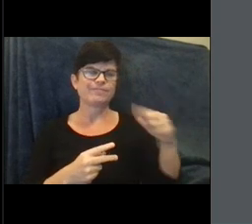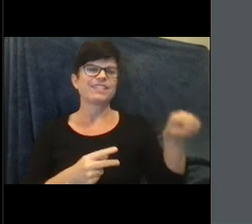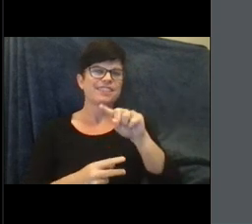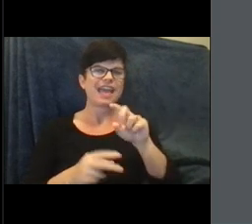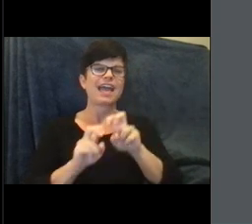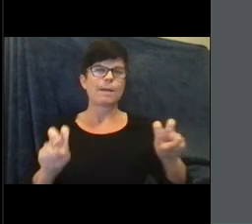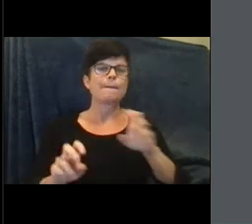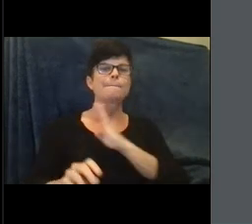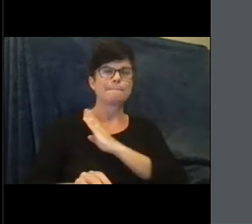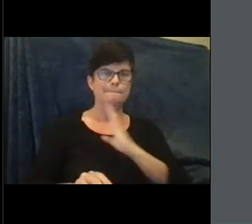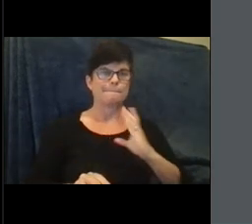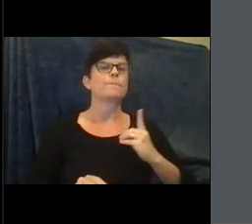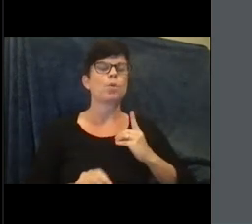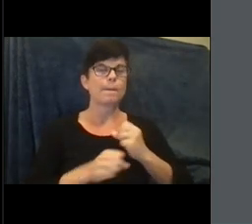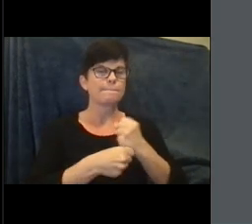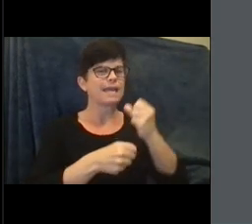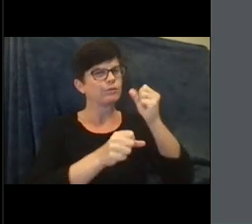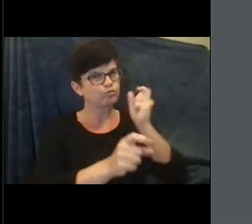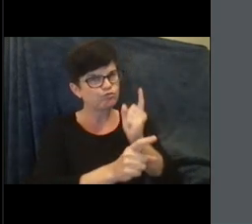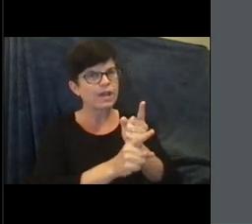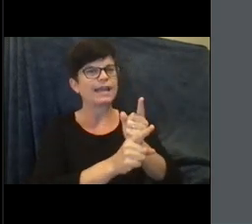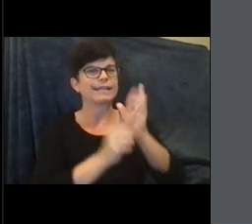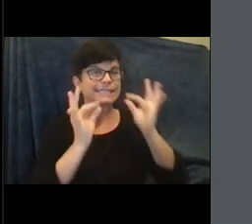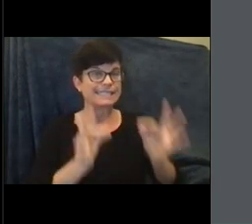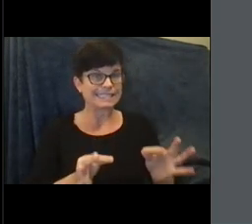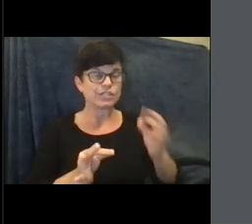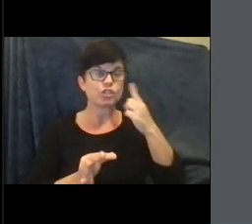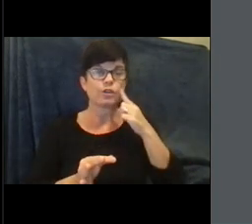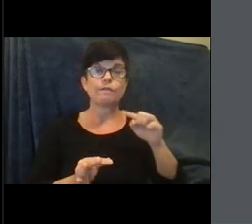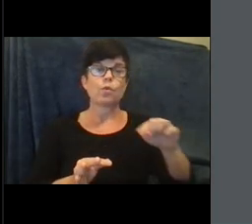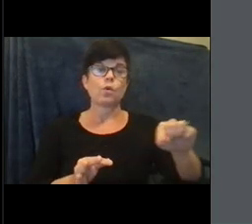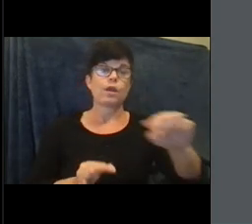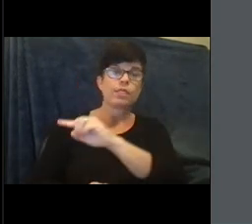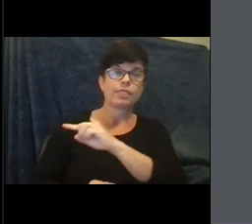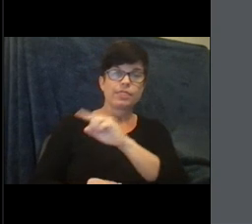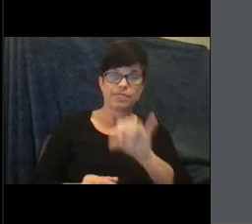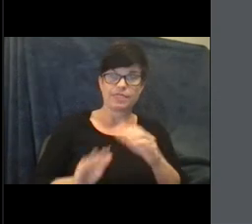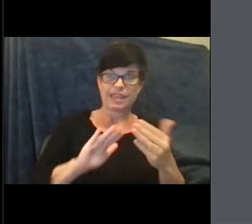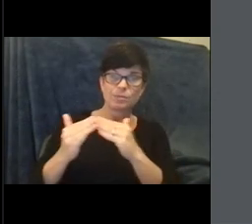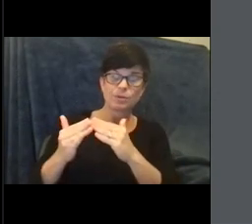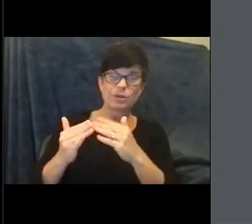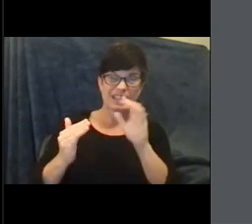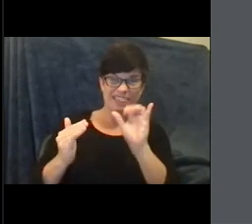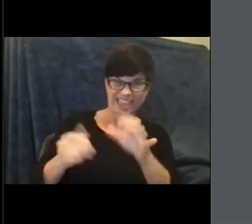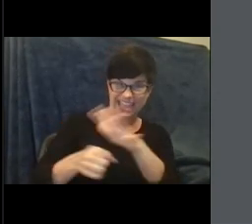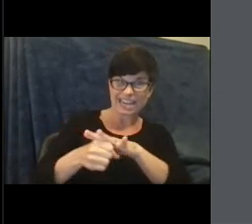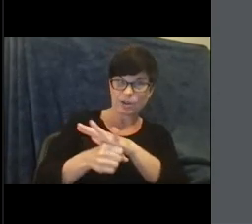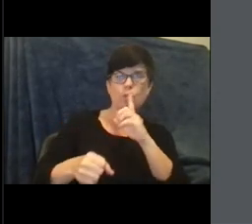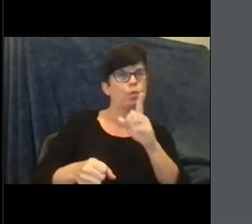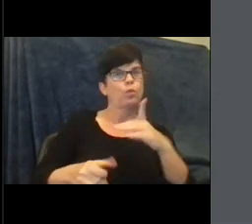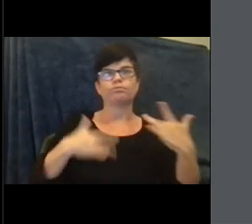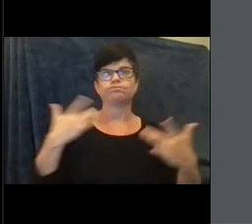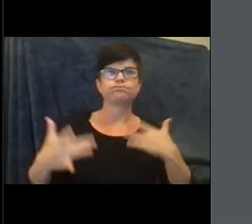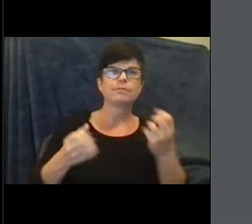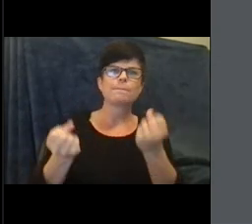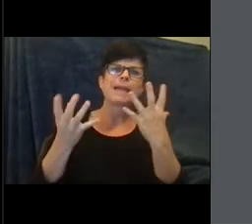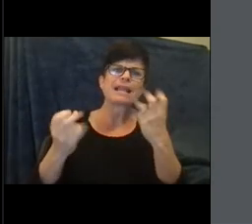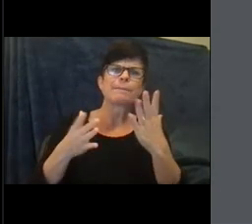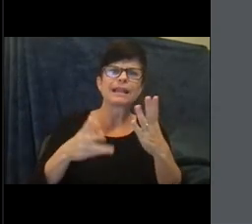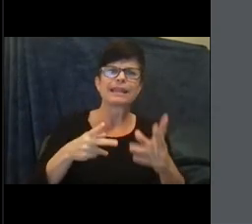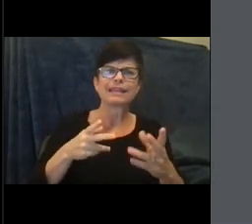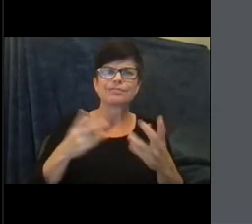community. That area is the most happening area in anywhere around here, and it needs the right kind of parking. And we do